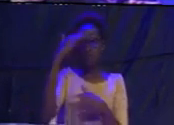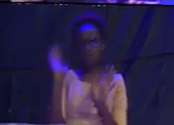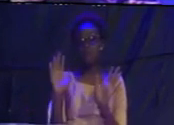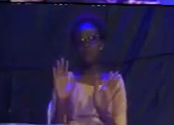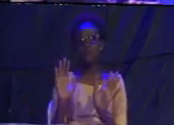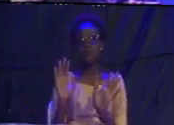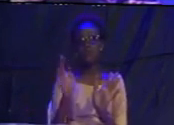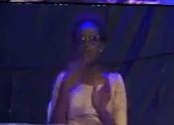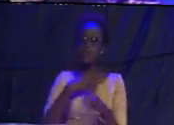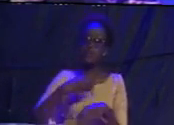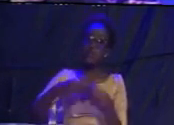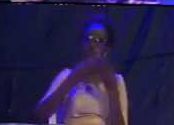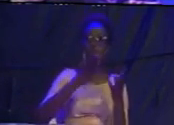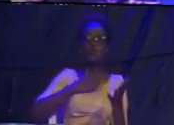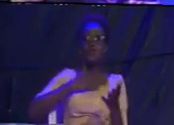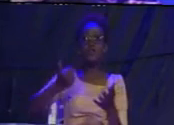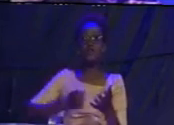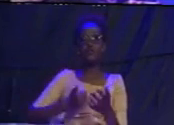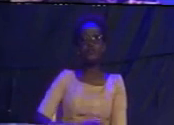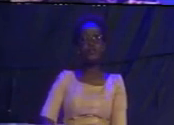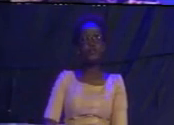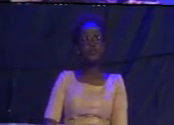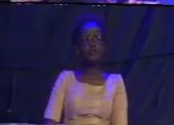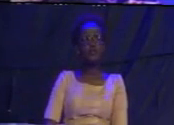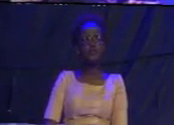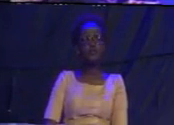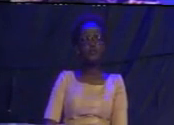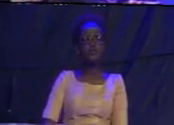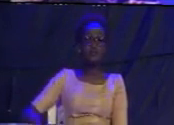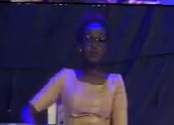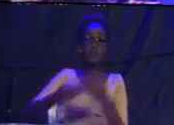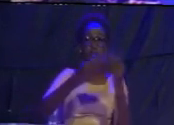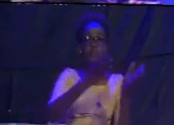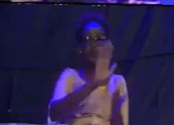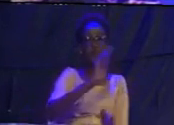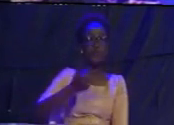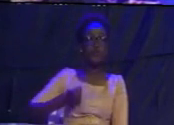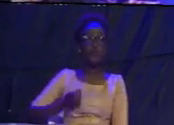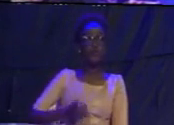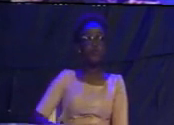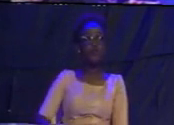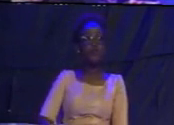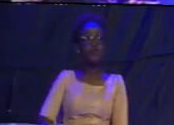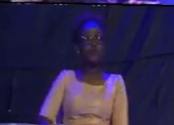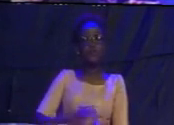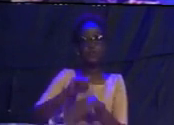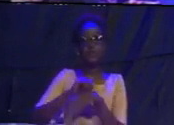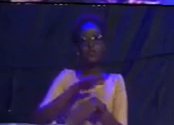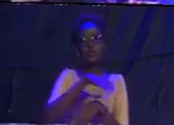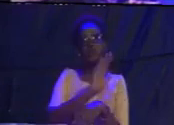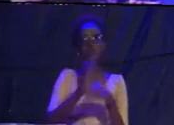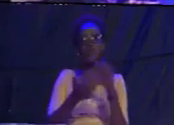take your wife, I know. Afata umukobwawe. And the king took his daughter. Amuha kugira